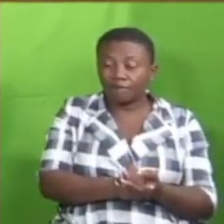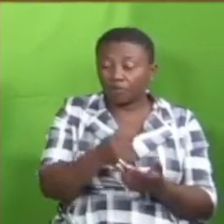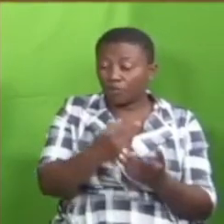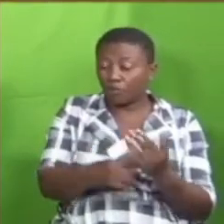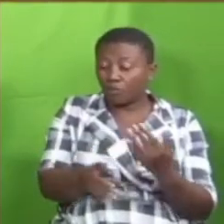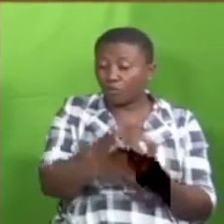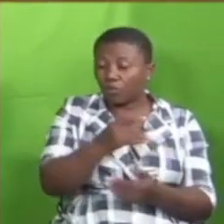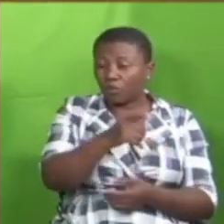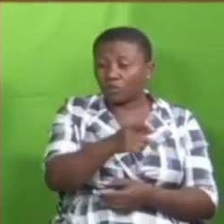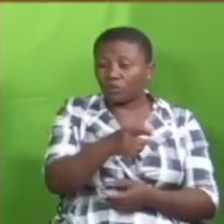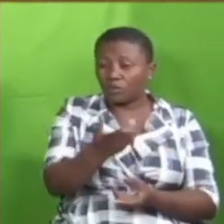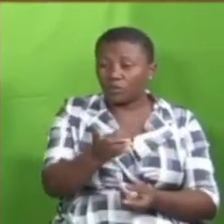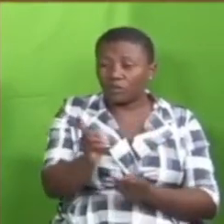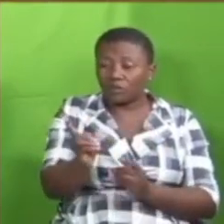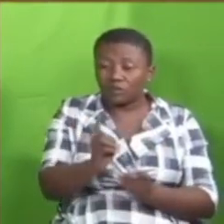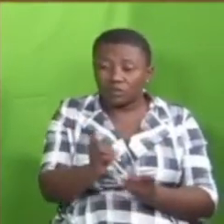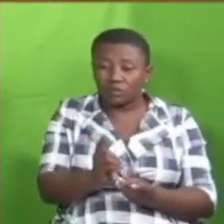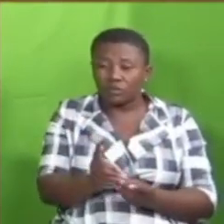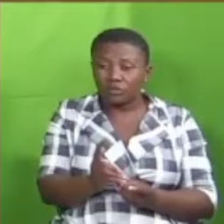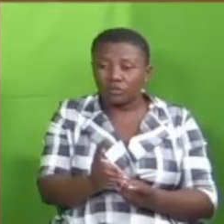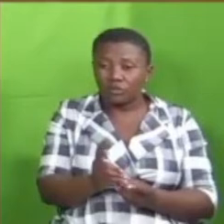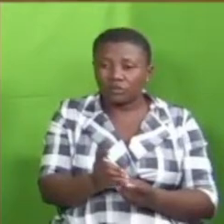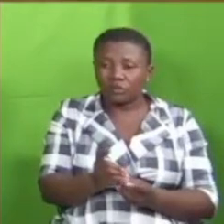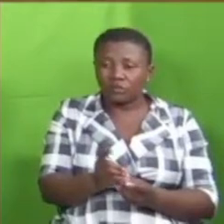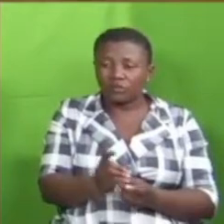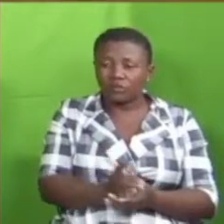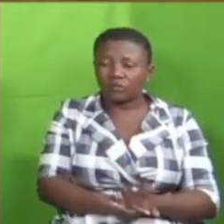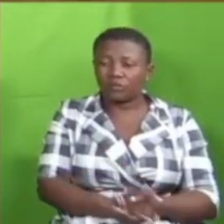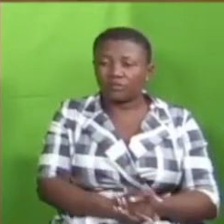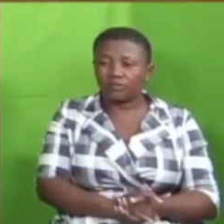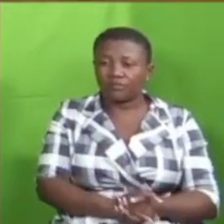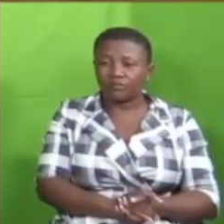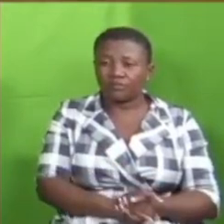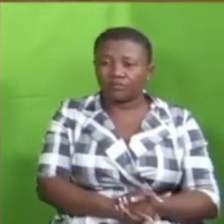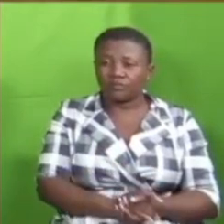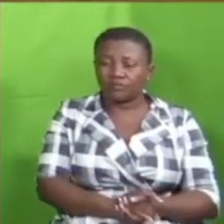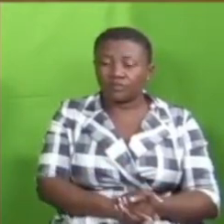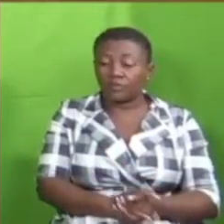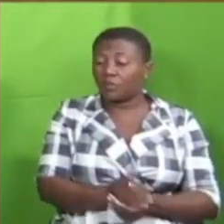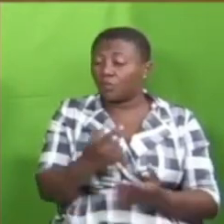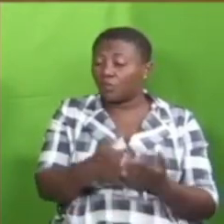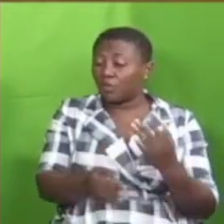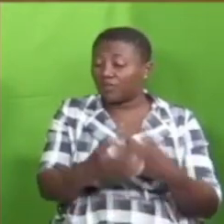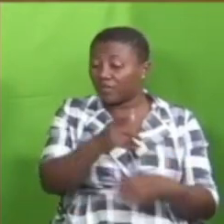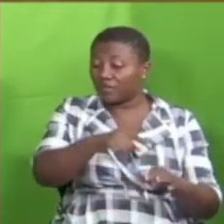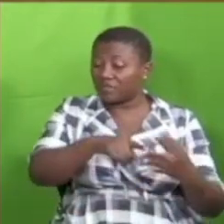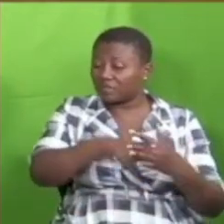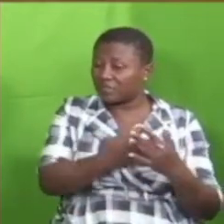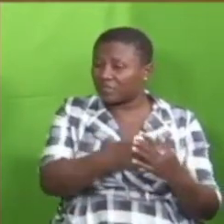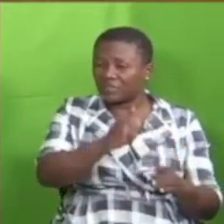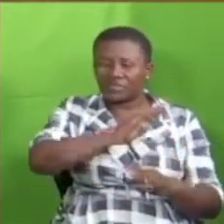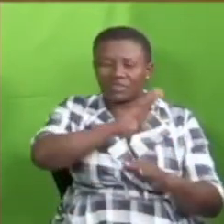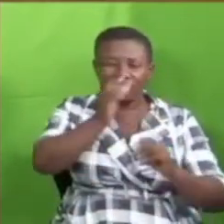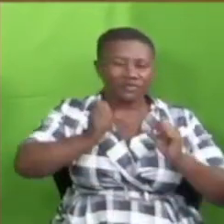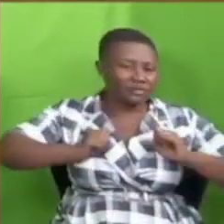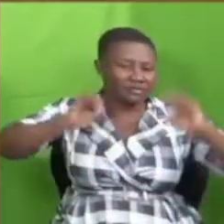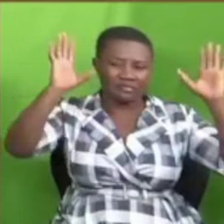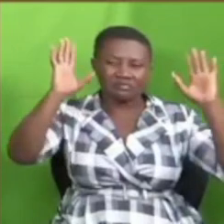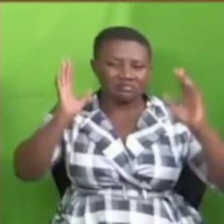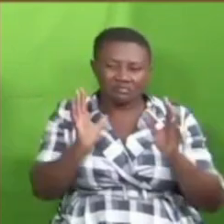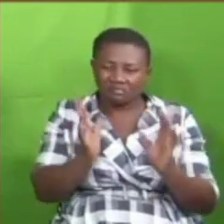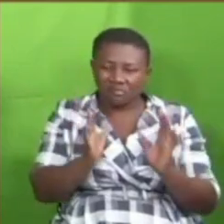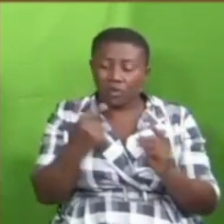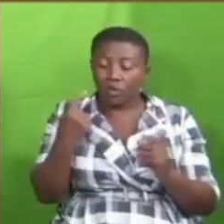set his mind on, he will not give up. It is